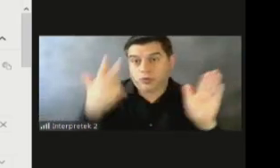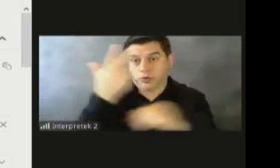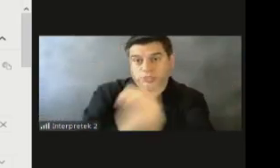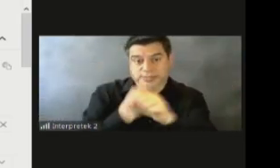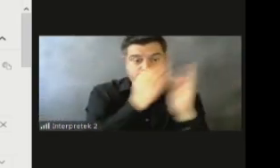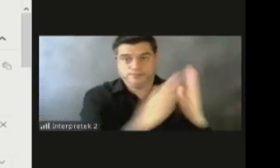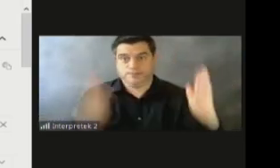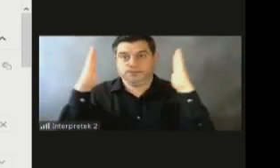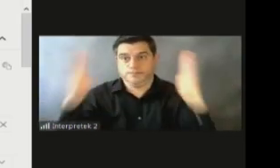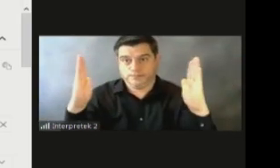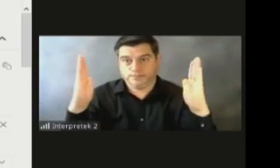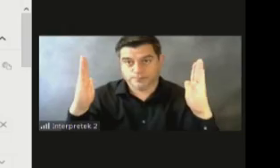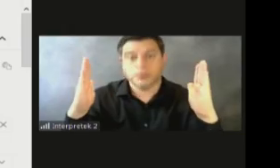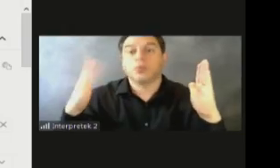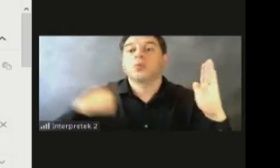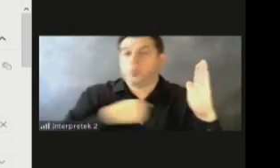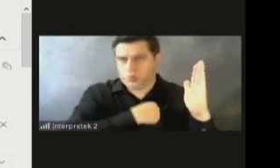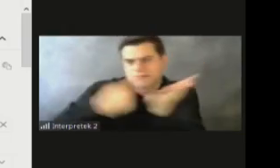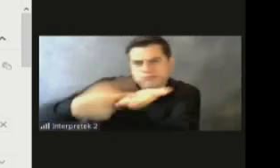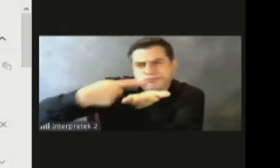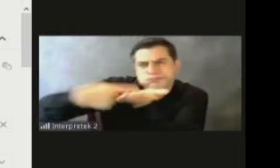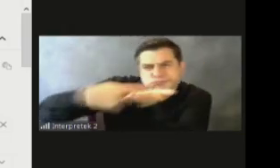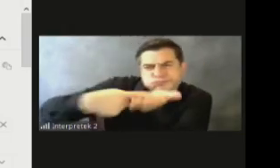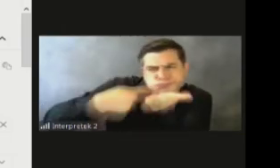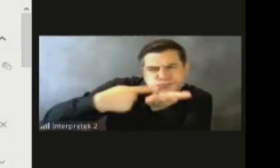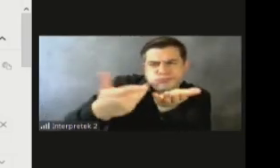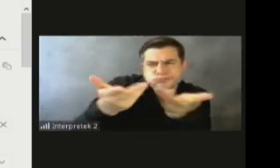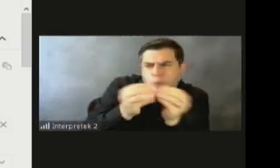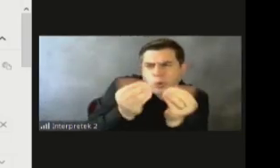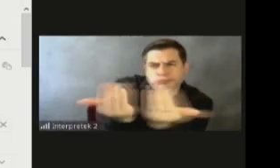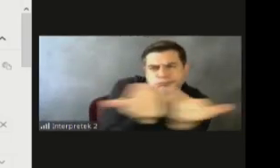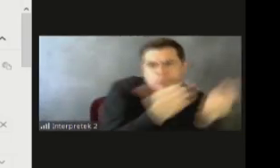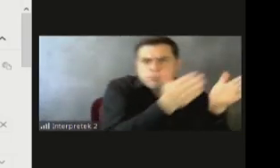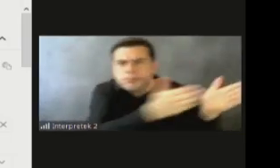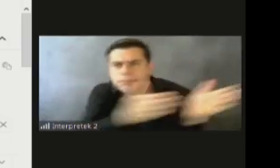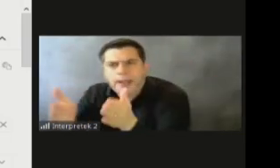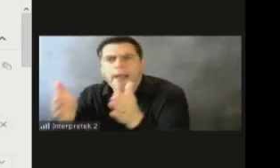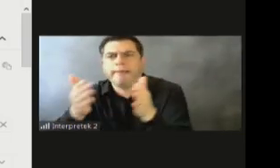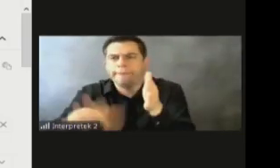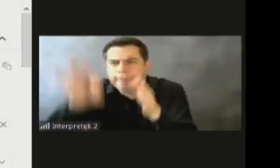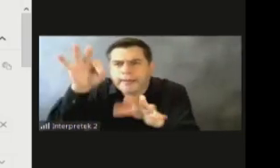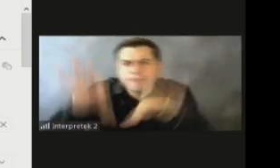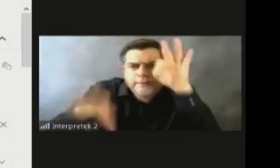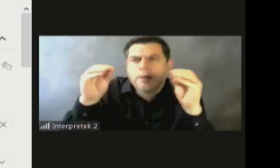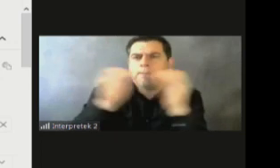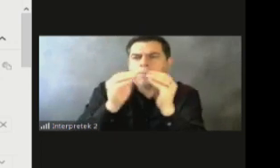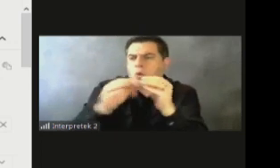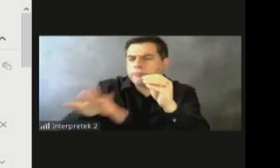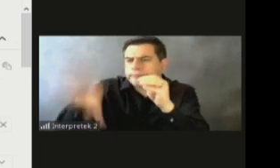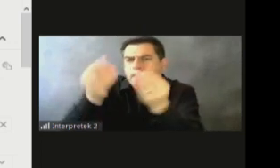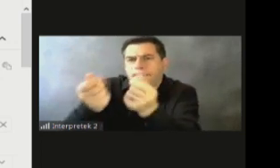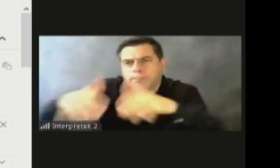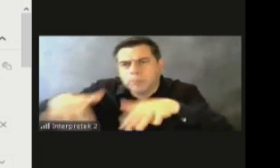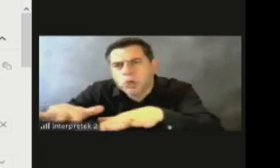making a solid approach to identifying surplus properties, finding a management, making a database and managing the database,